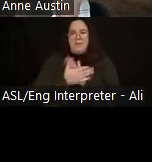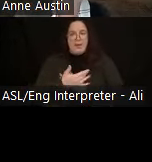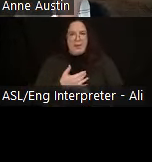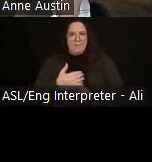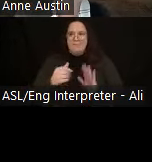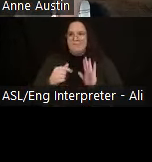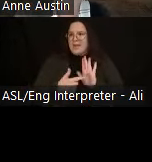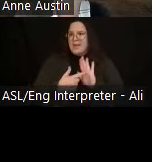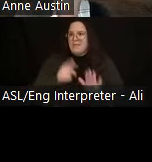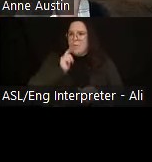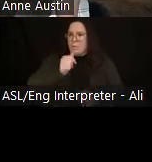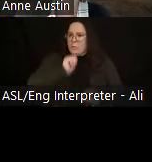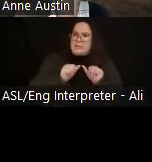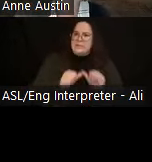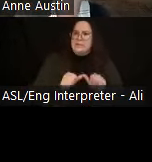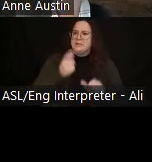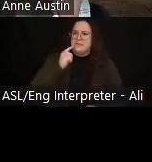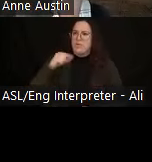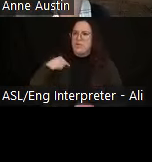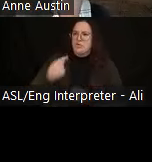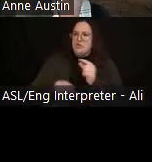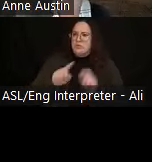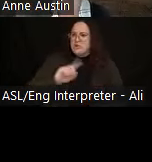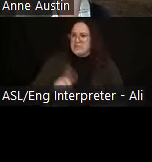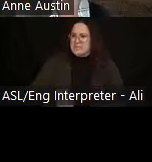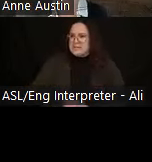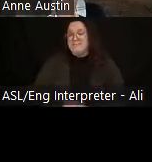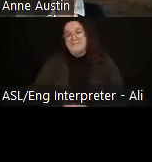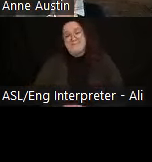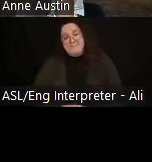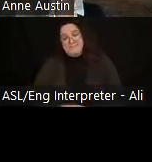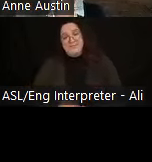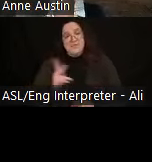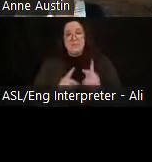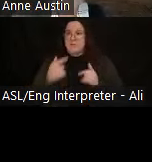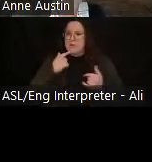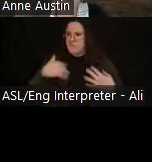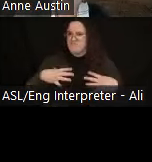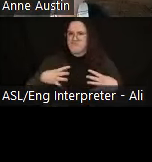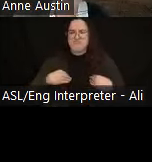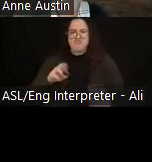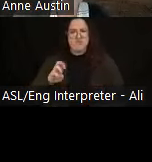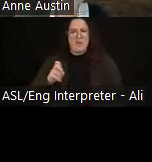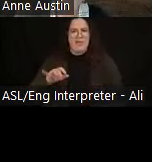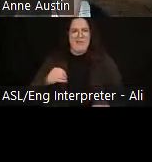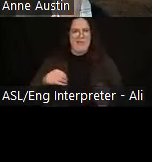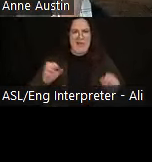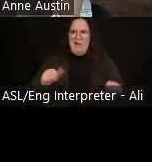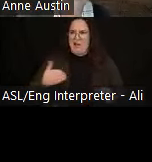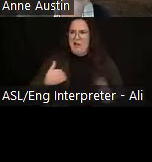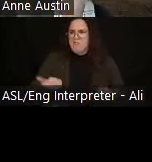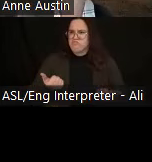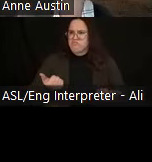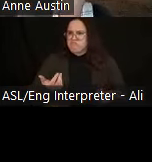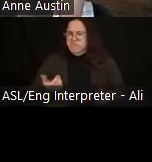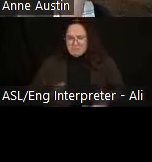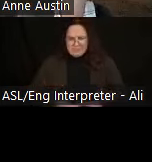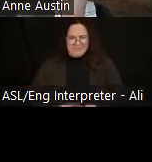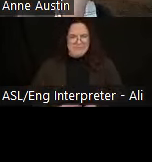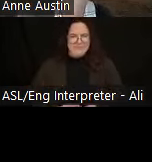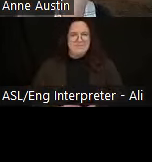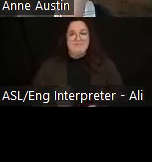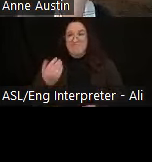you to talk about reclaiming lower back tattoos. So when we reflect on the ideas proposed by Keimer and